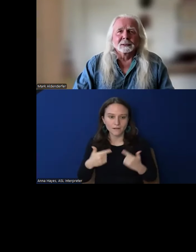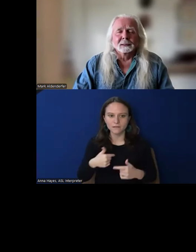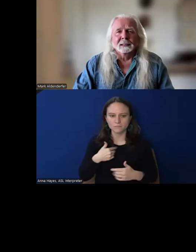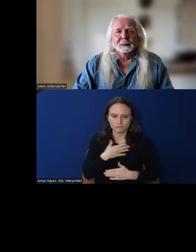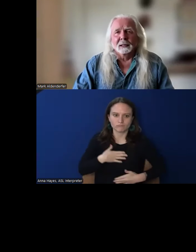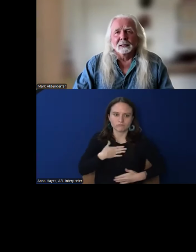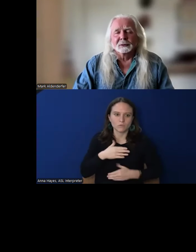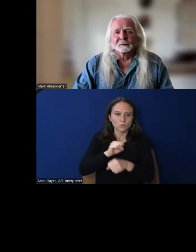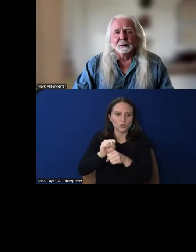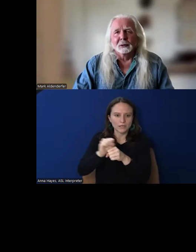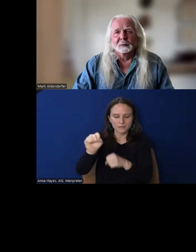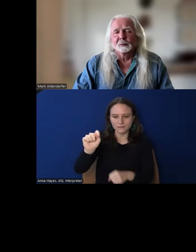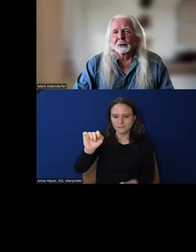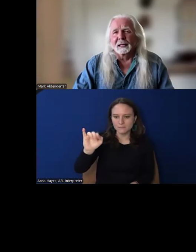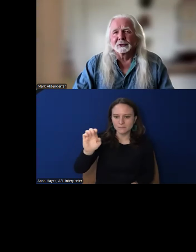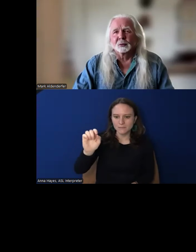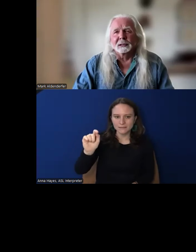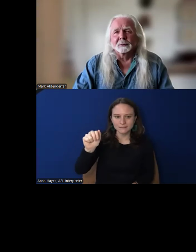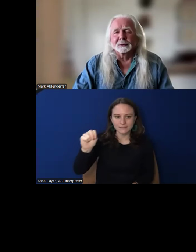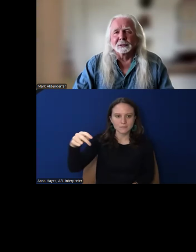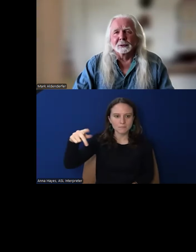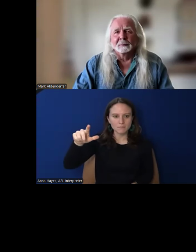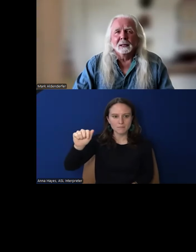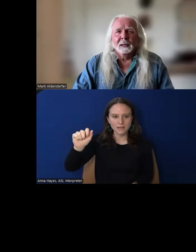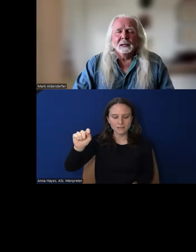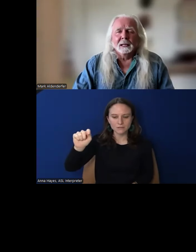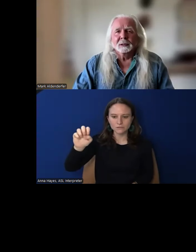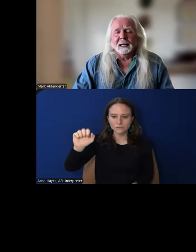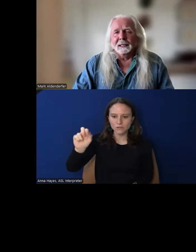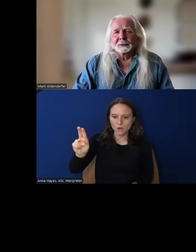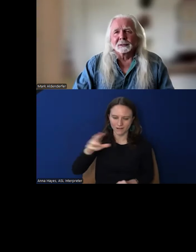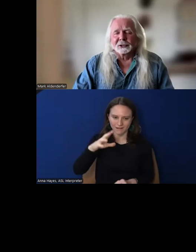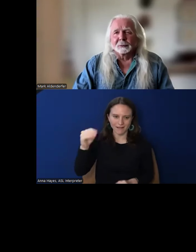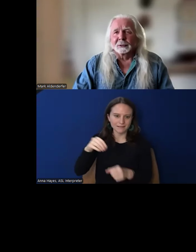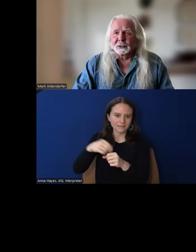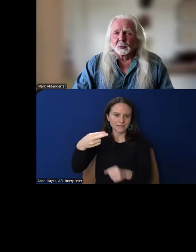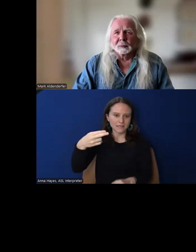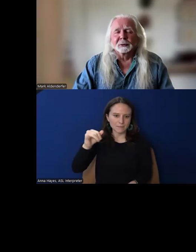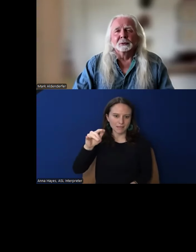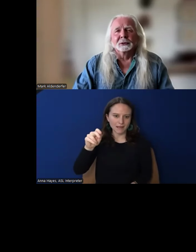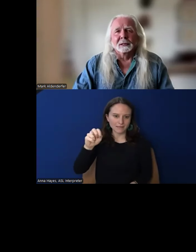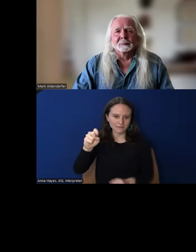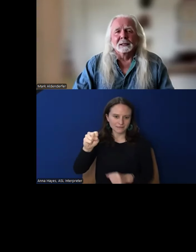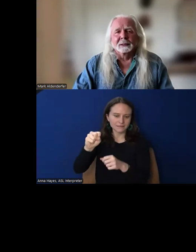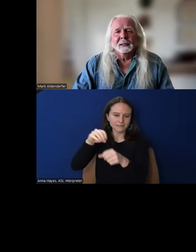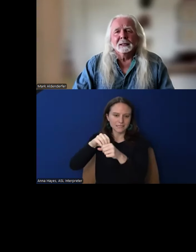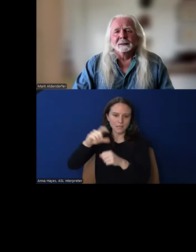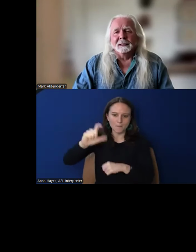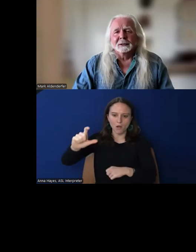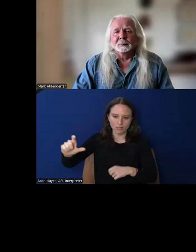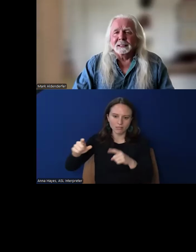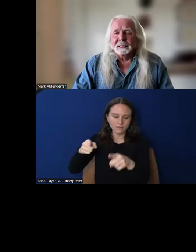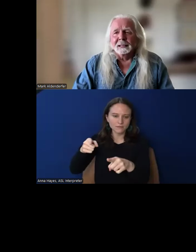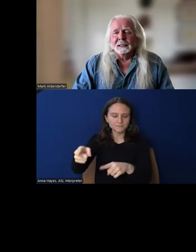well as in the Himalayas of Nepal for the last 20 years or so. And I'm really anxious to share a story with you tonight about